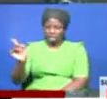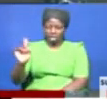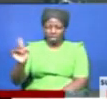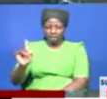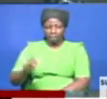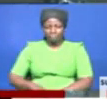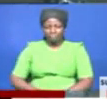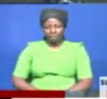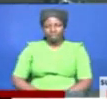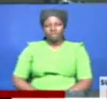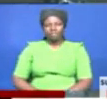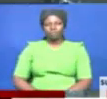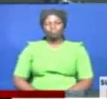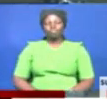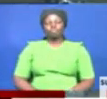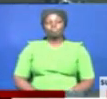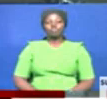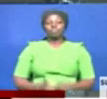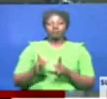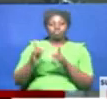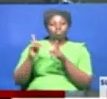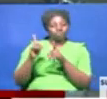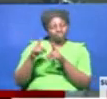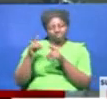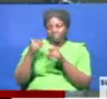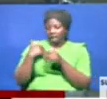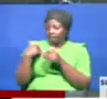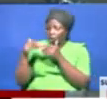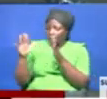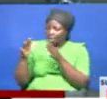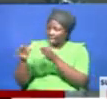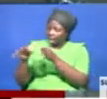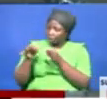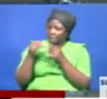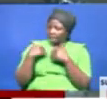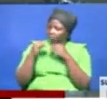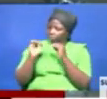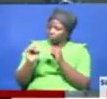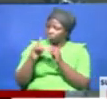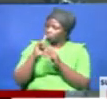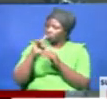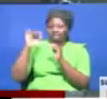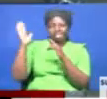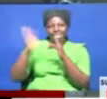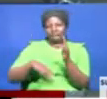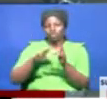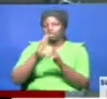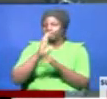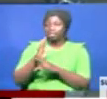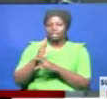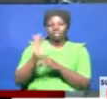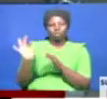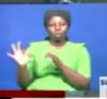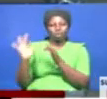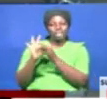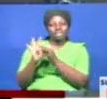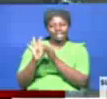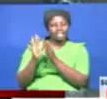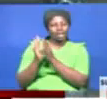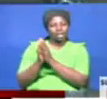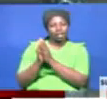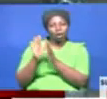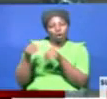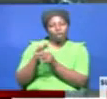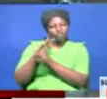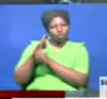with the commission, and there is no transparency, there is no accountability. So we cannot be bound to do things which